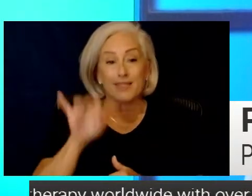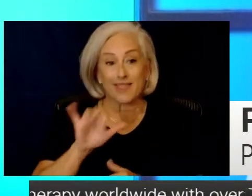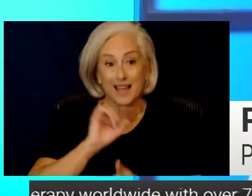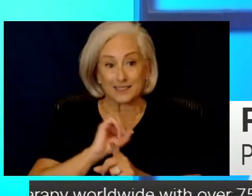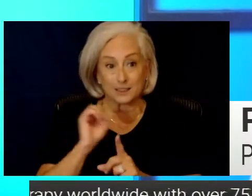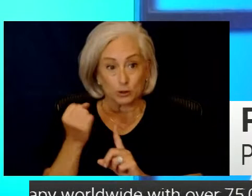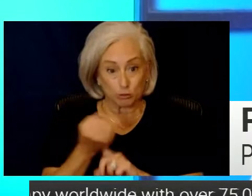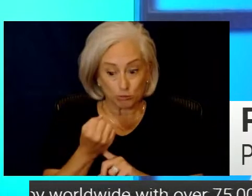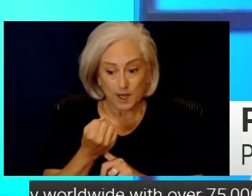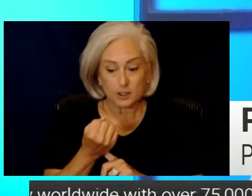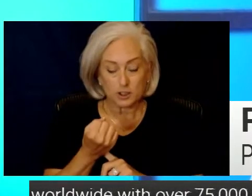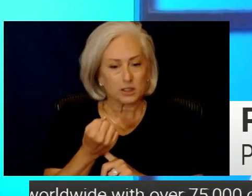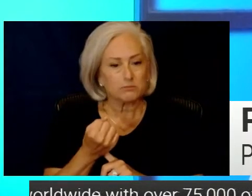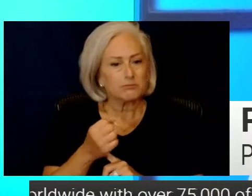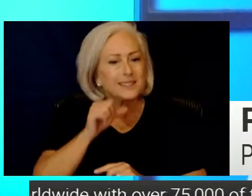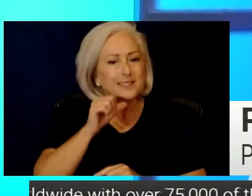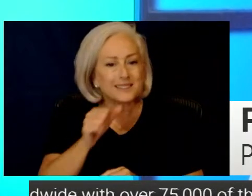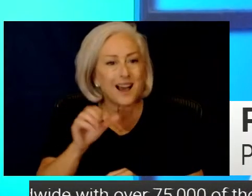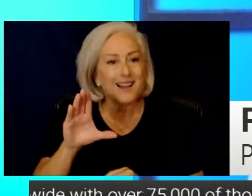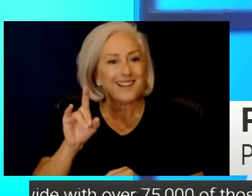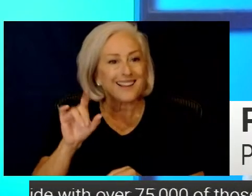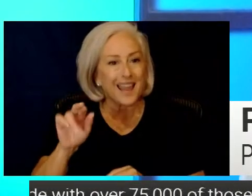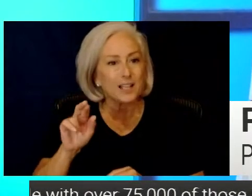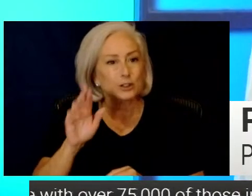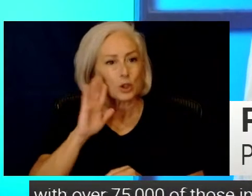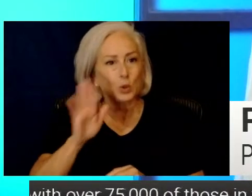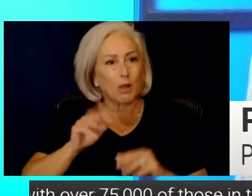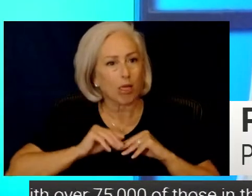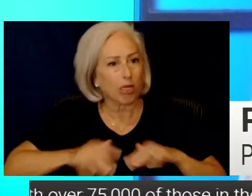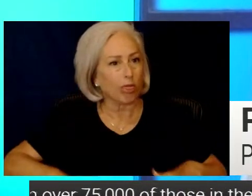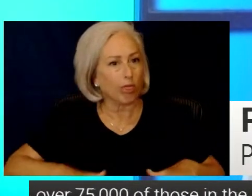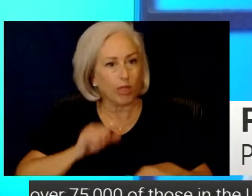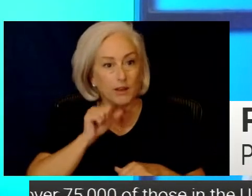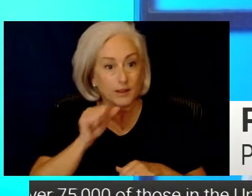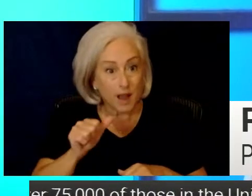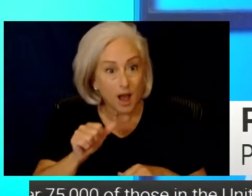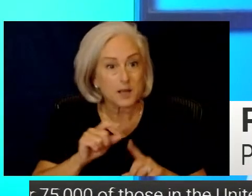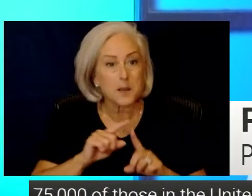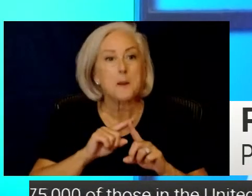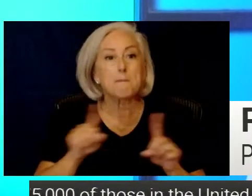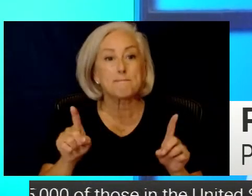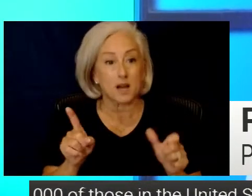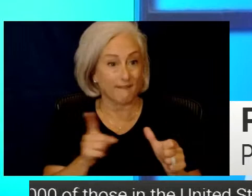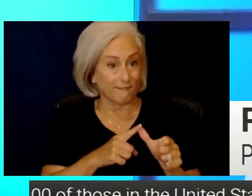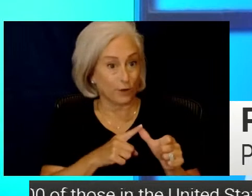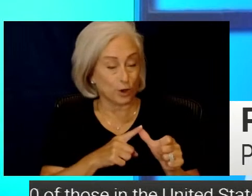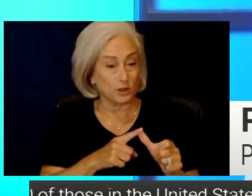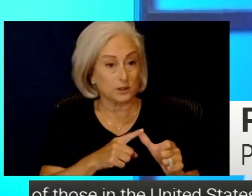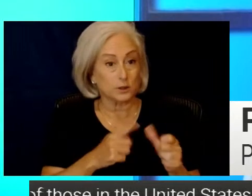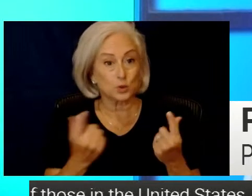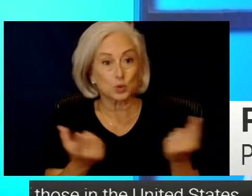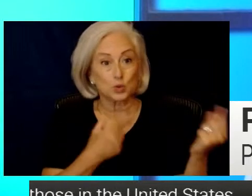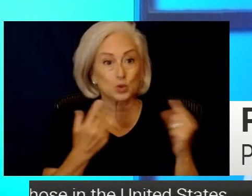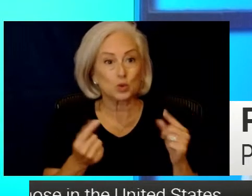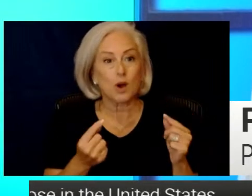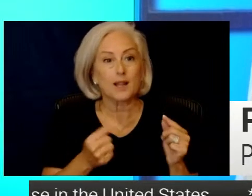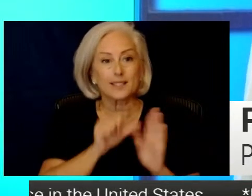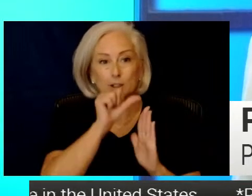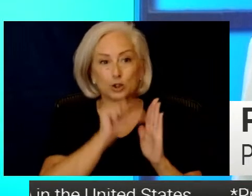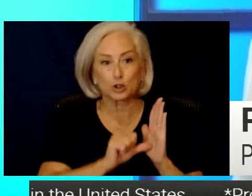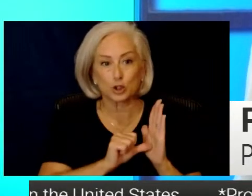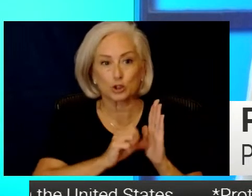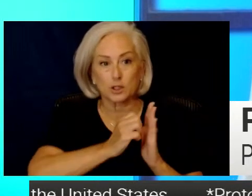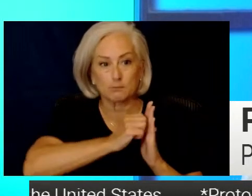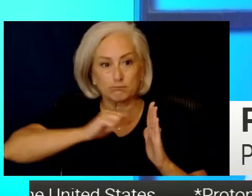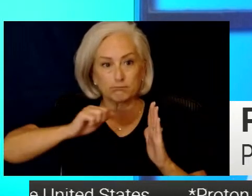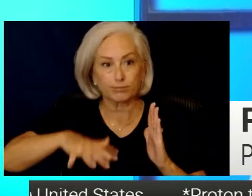cancer, benign tumors can still be treated, in her case, with surgery to remove part of it. And proton therapy really will help control that so it will